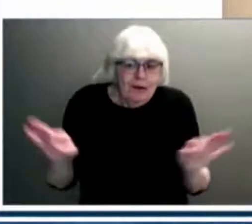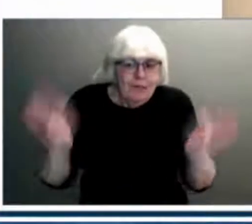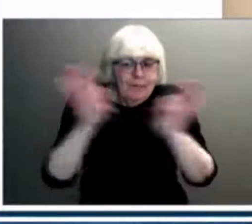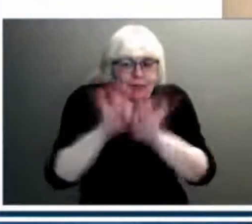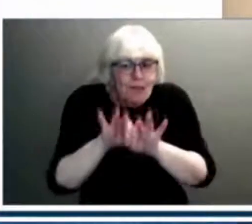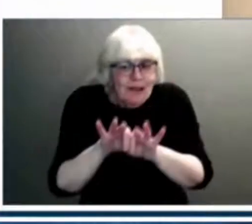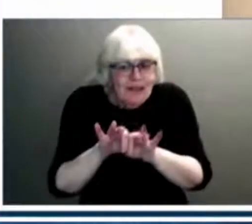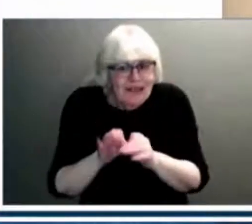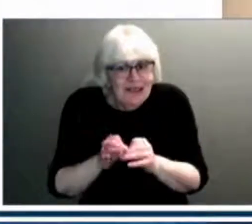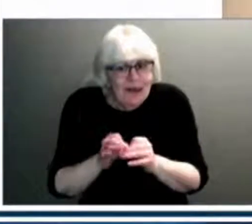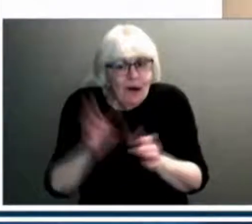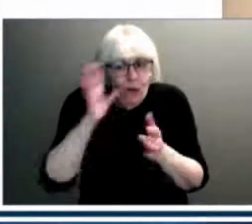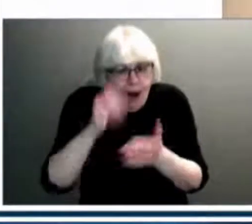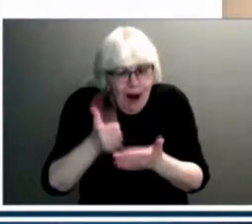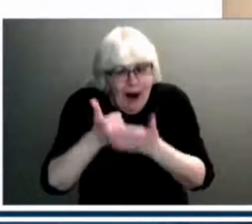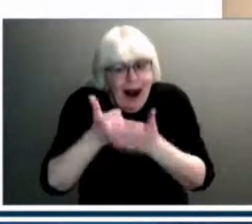issues.